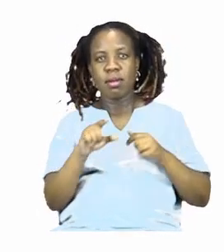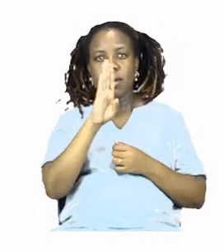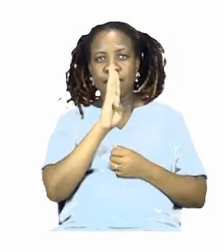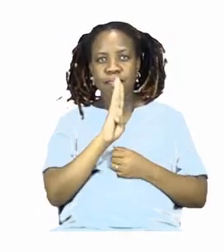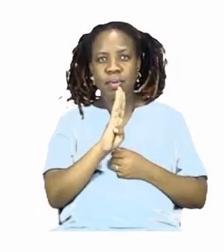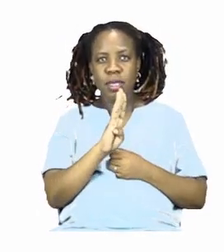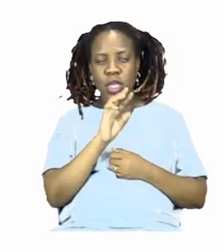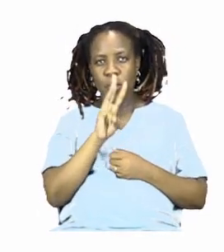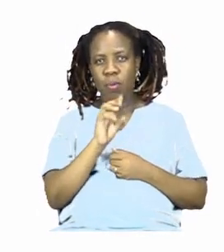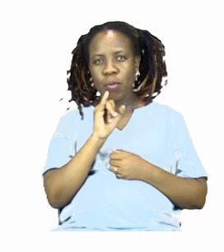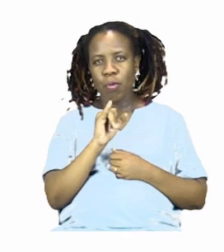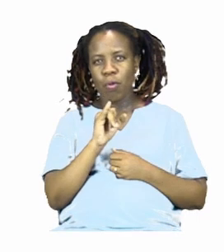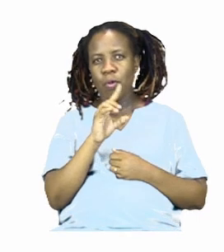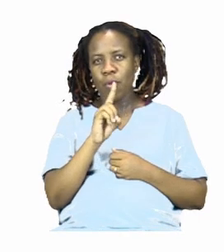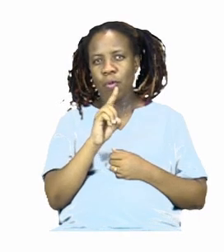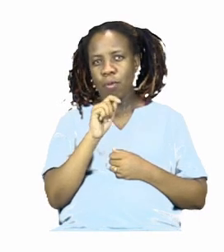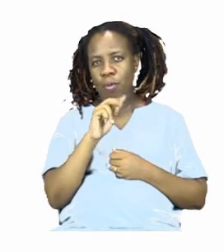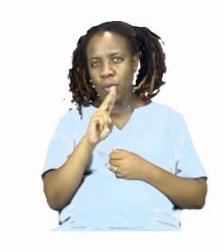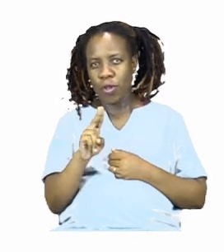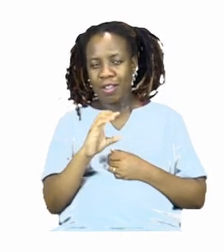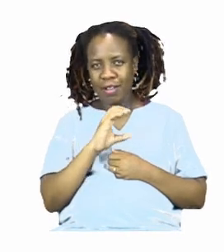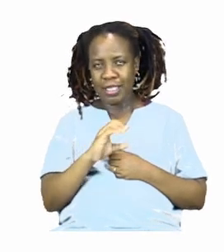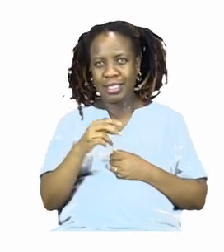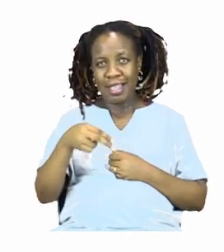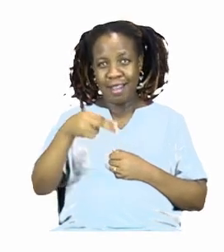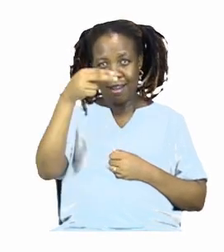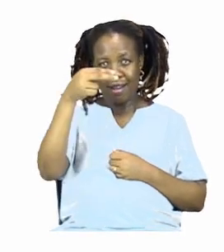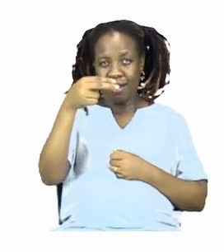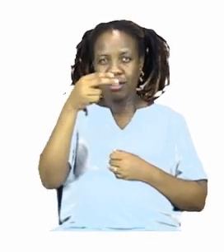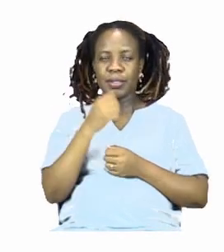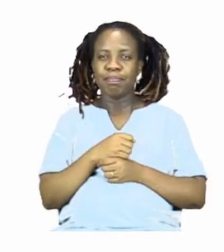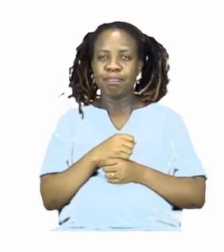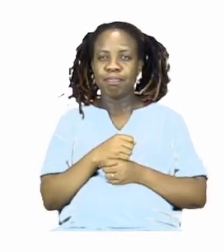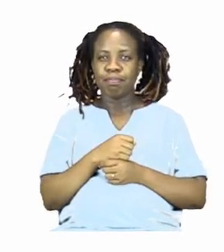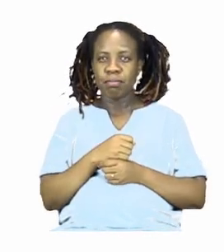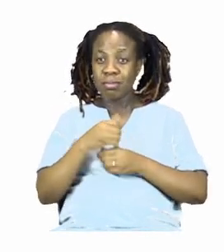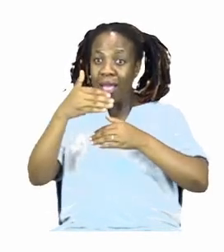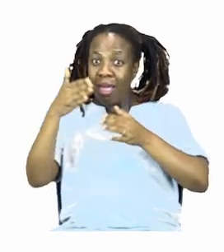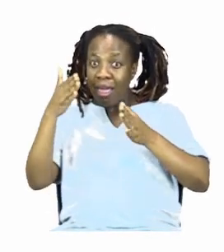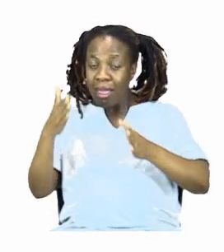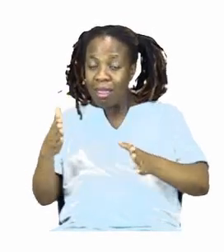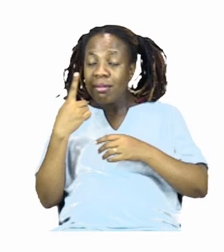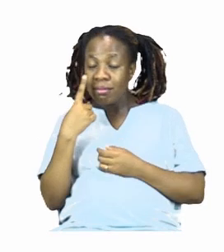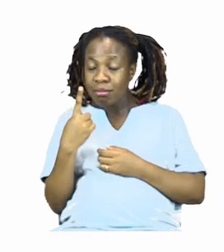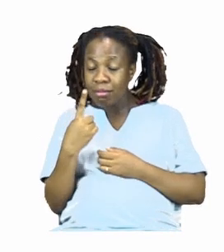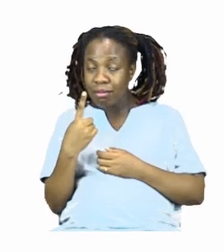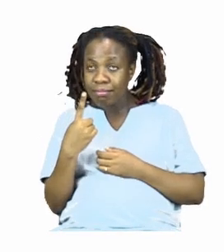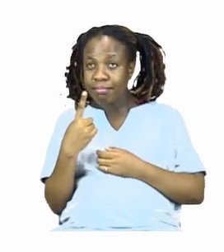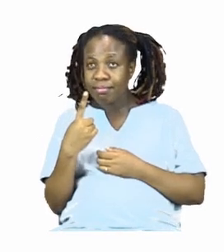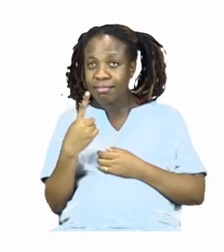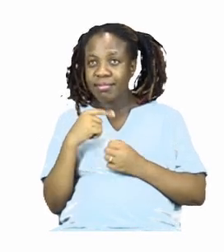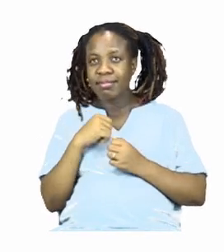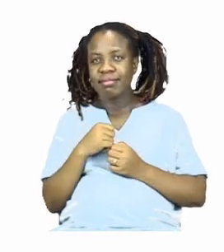page there you will see you have a picture of a big box. Can you see the carton box?